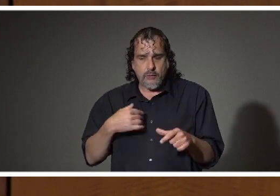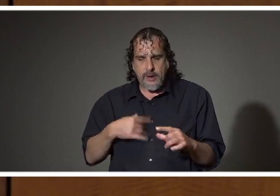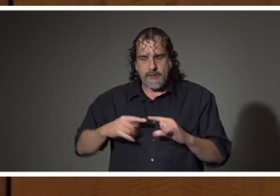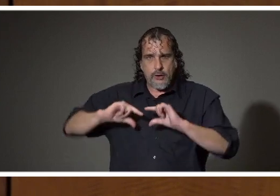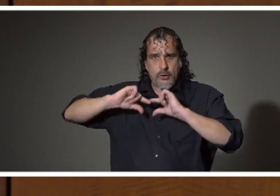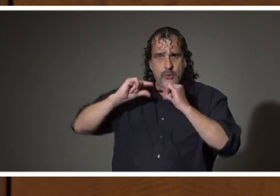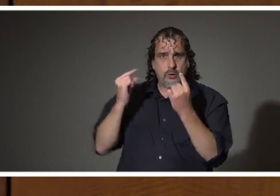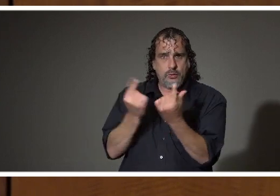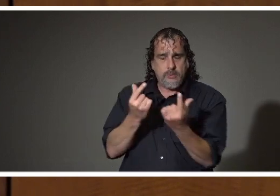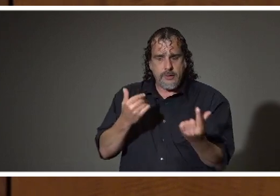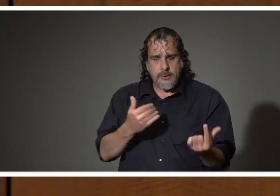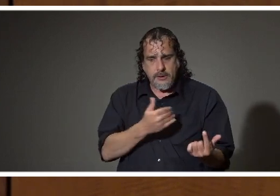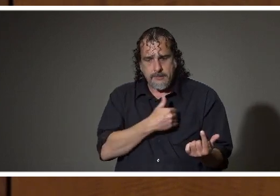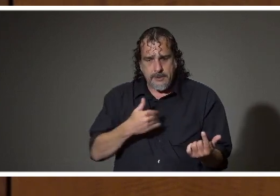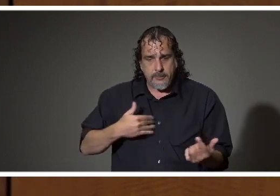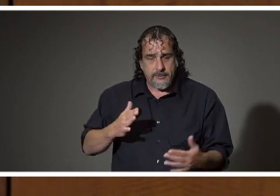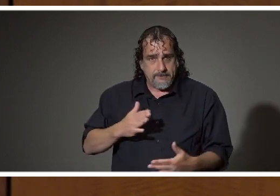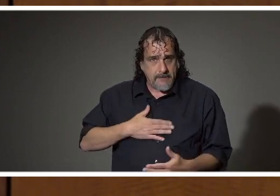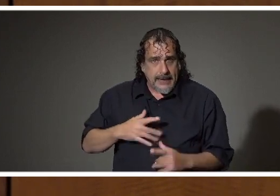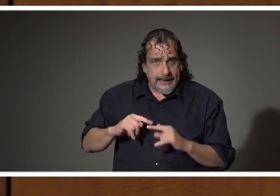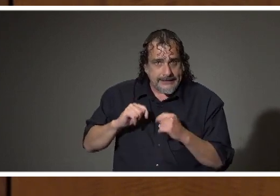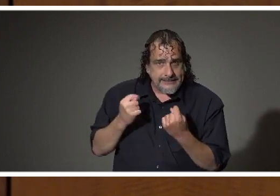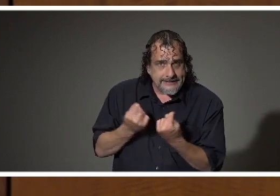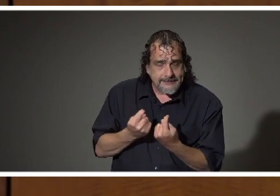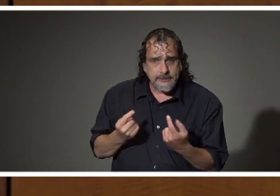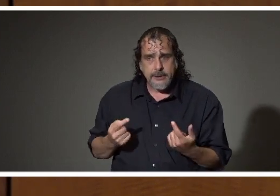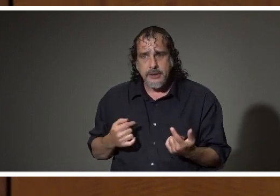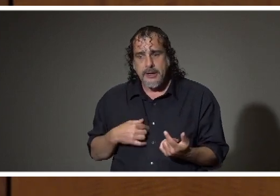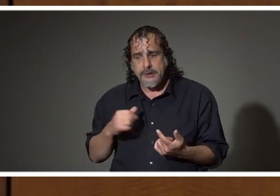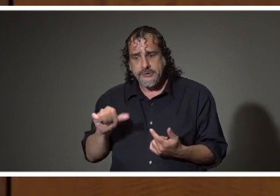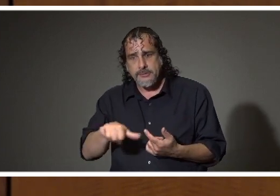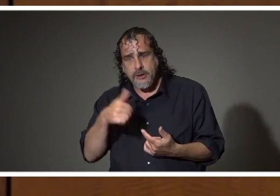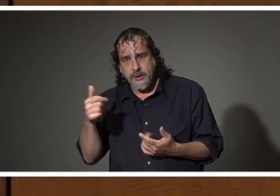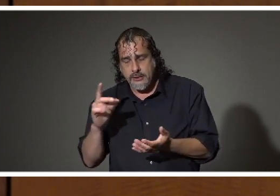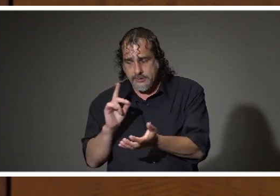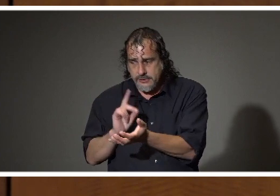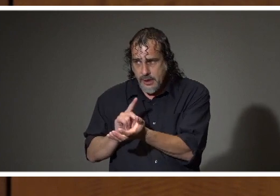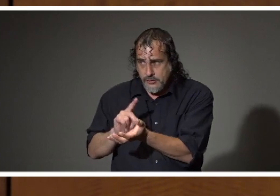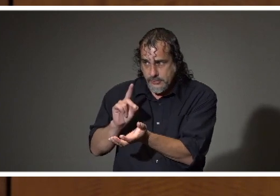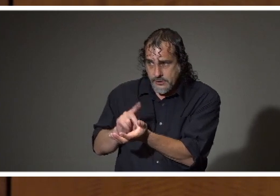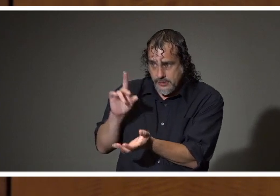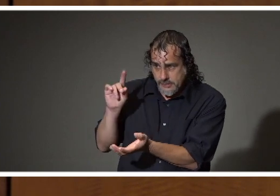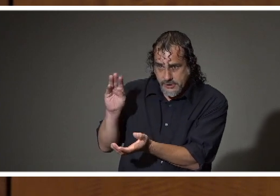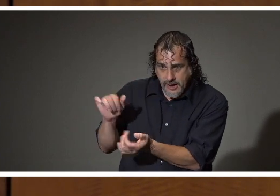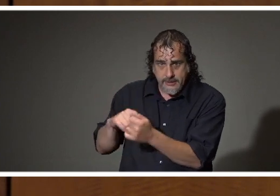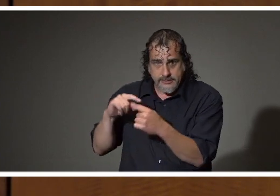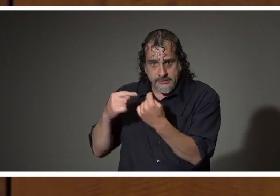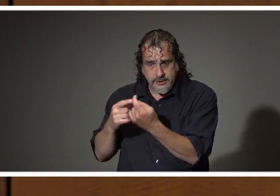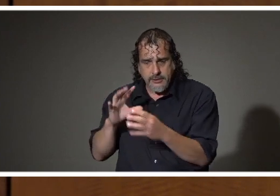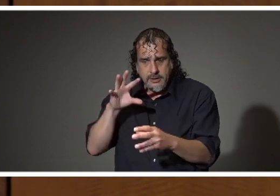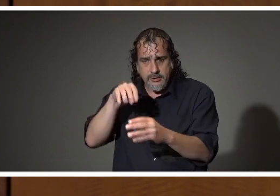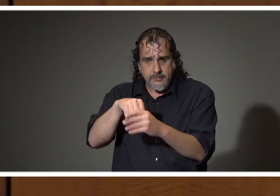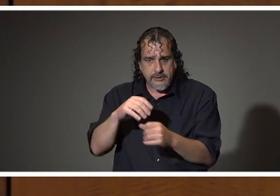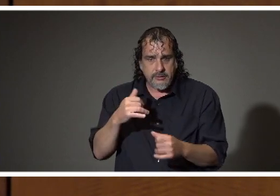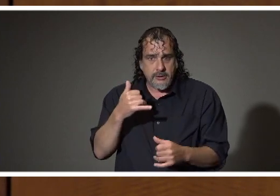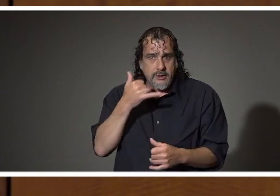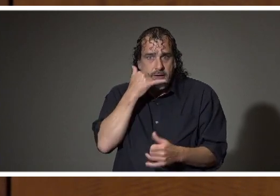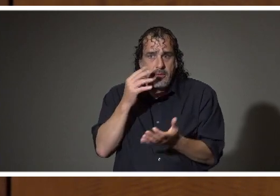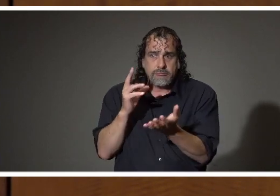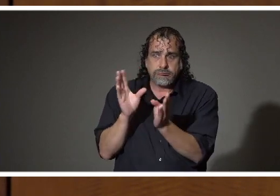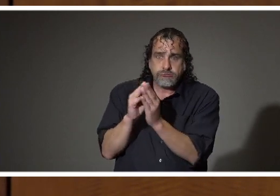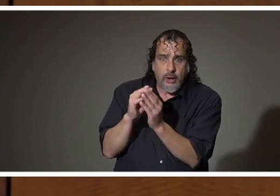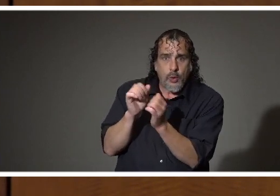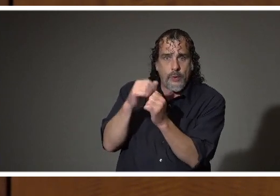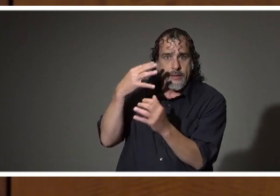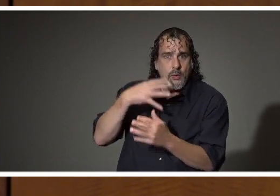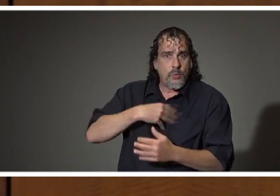of members of my team and some folks from Dr. Dobbs' team participate in a call today with the White House